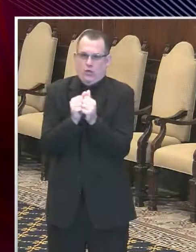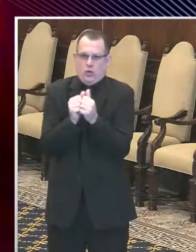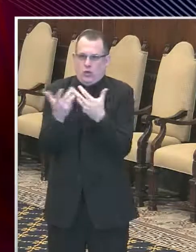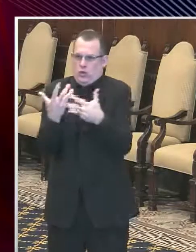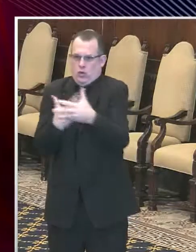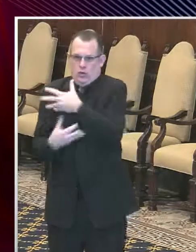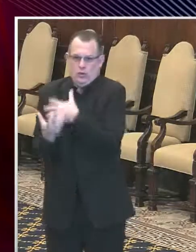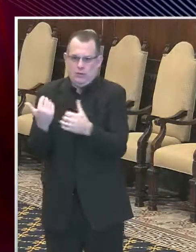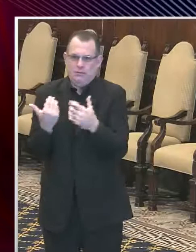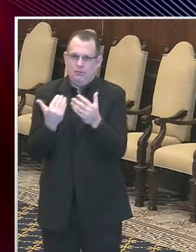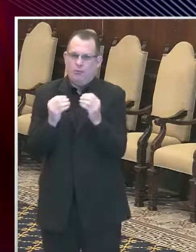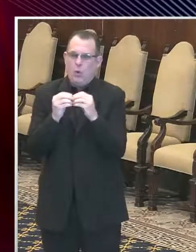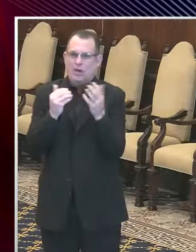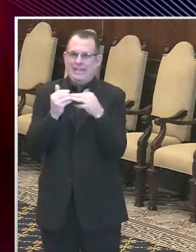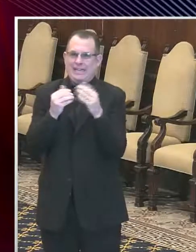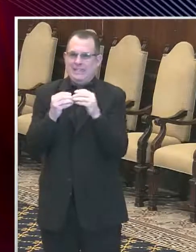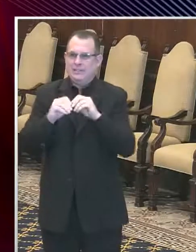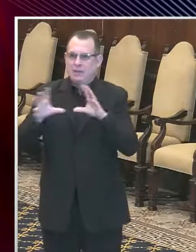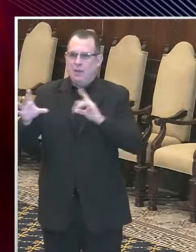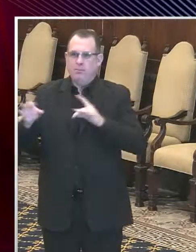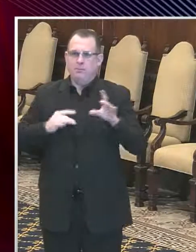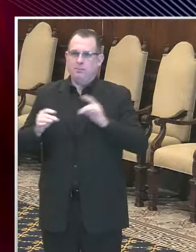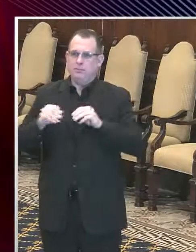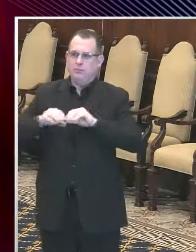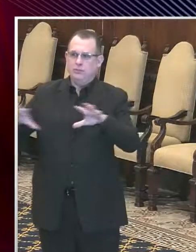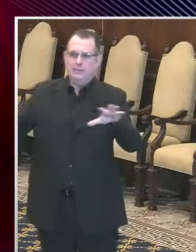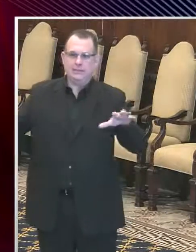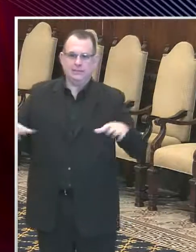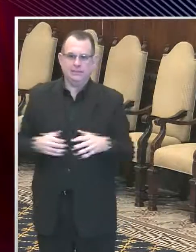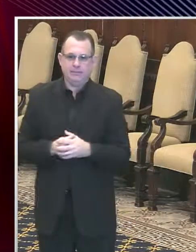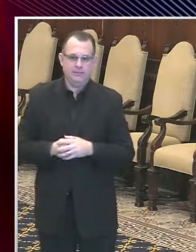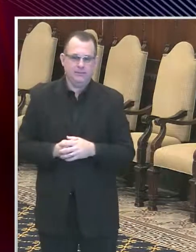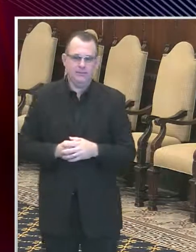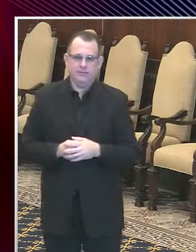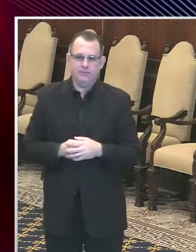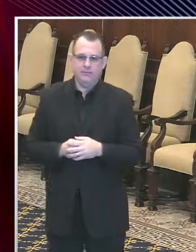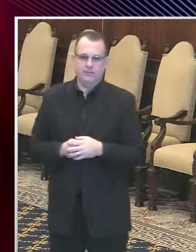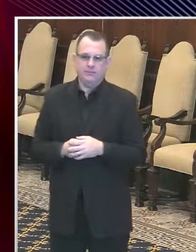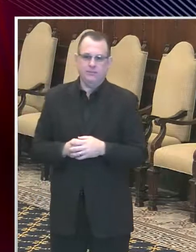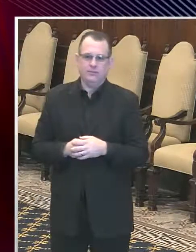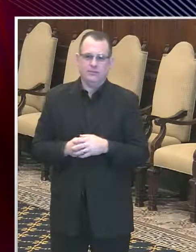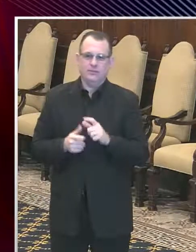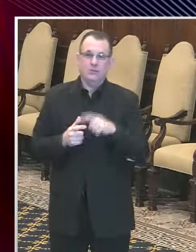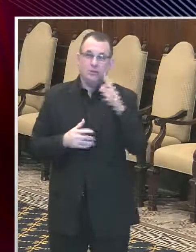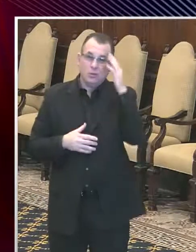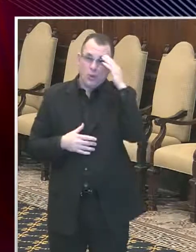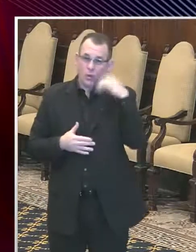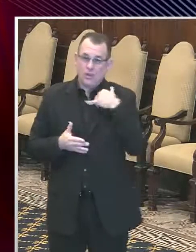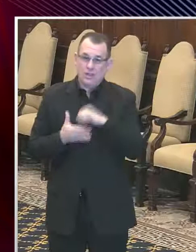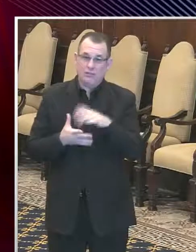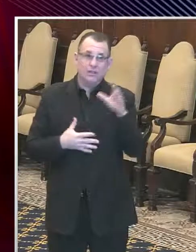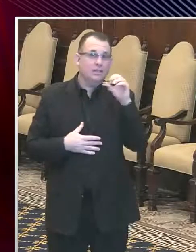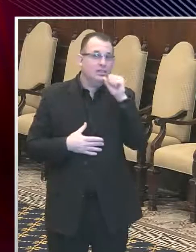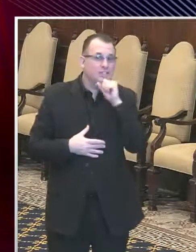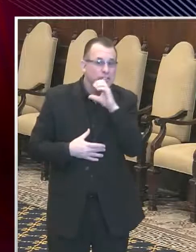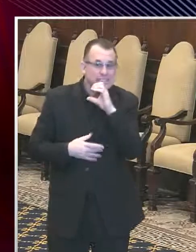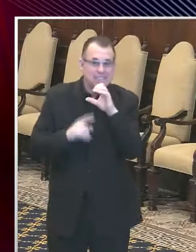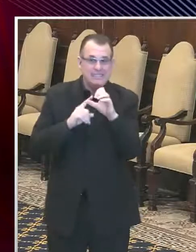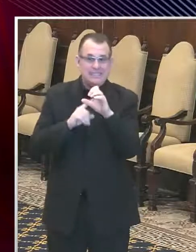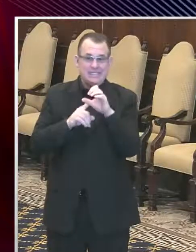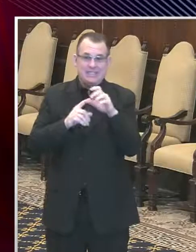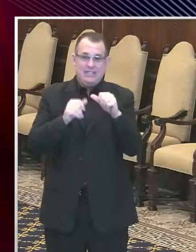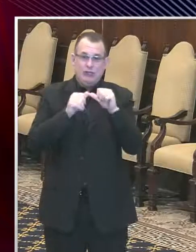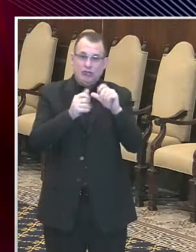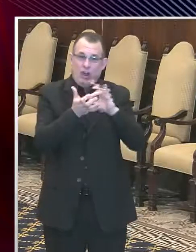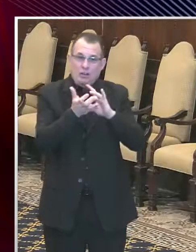to spread the virus from one person to another, no matter how good your technique is. And then we know that people who are elderly and people who have chronic medical conditions are more